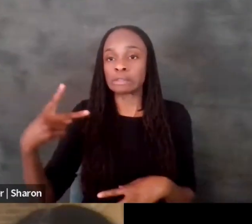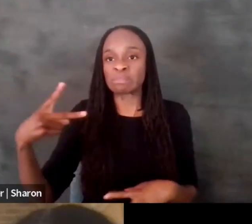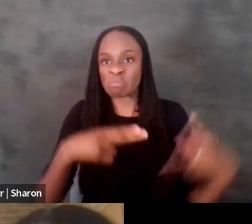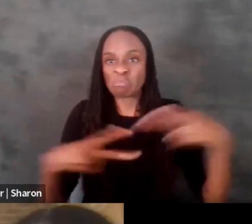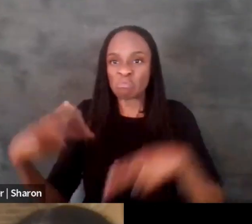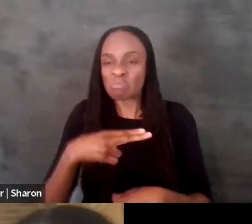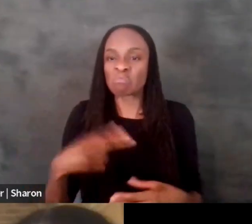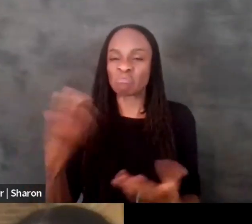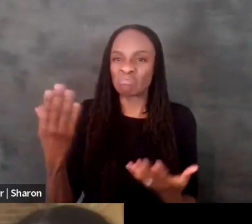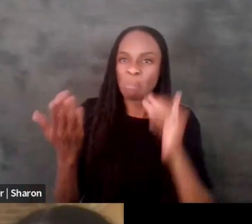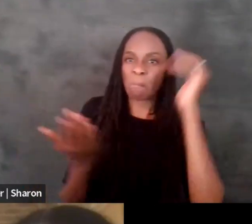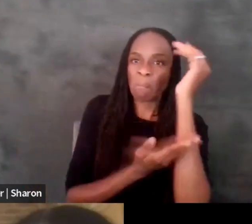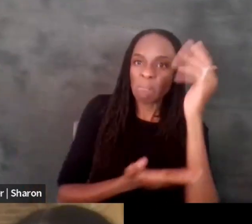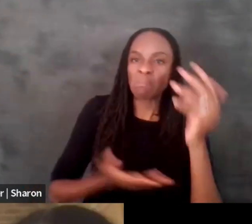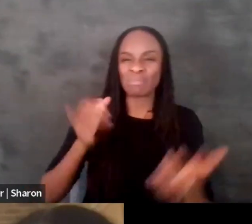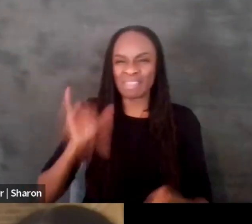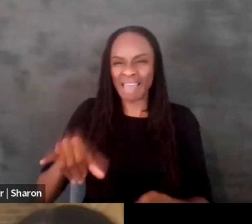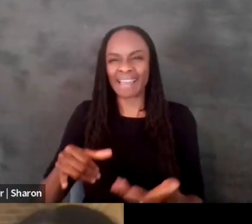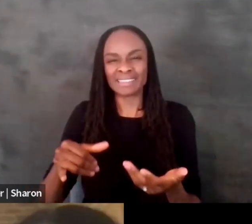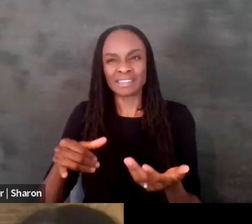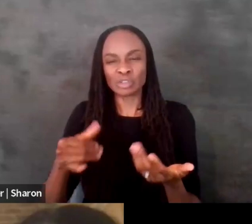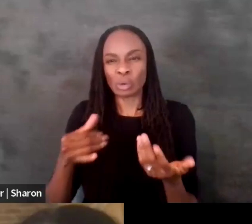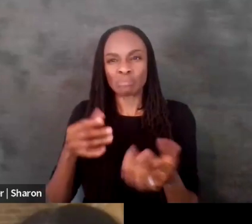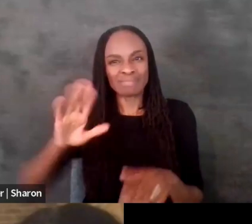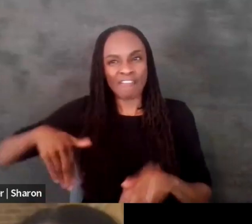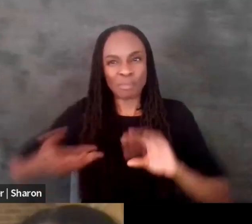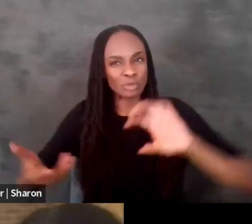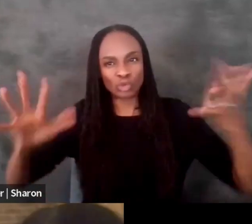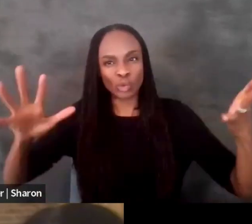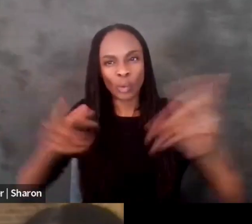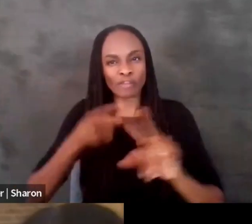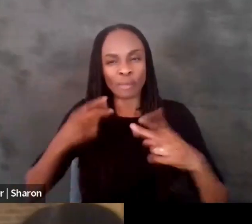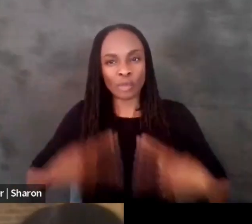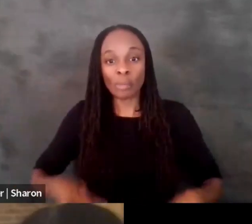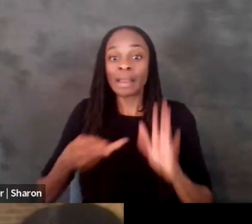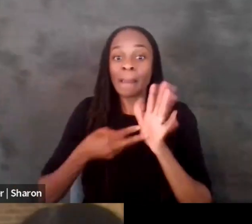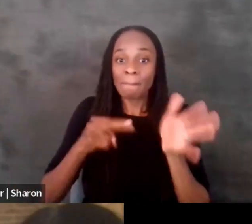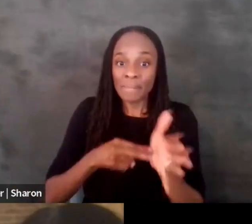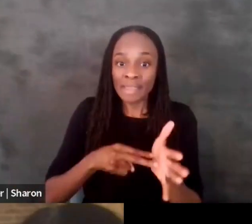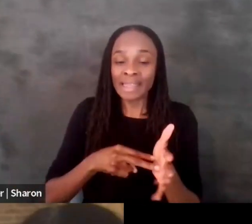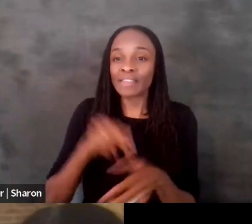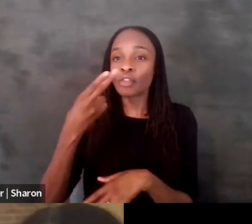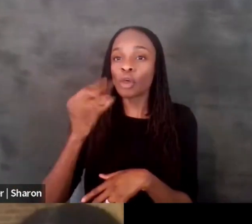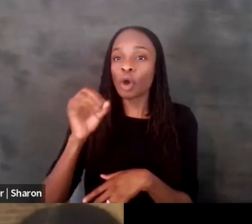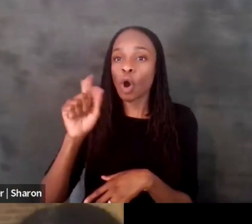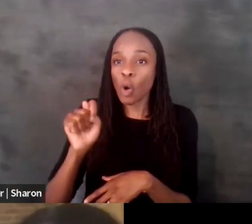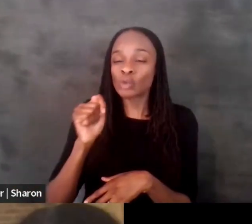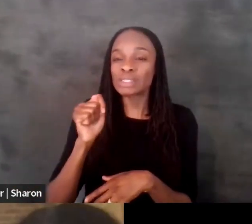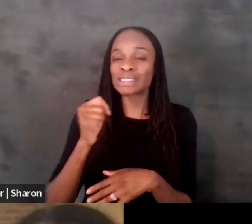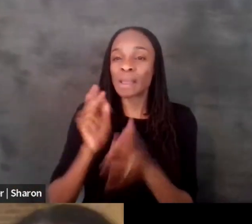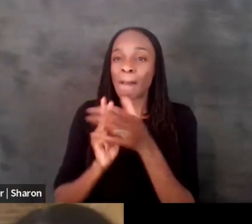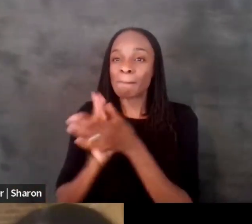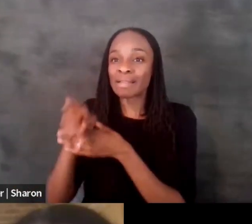native forest. So that means the host plants of the moths will be still intact in that